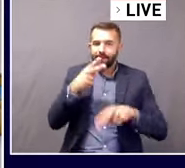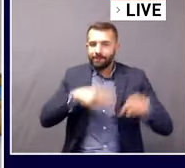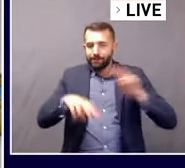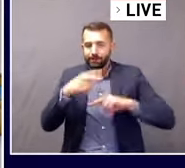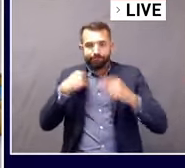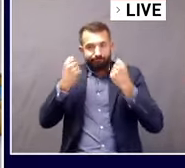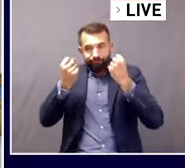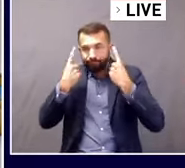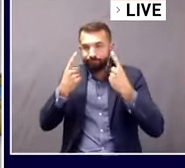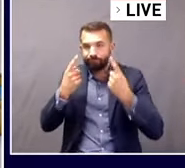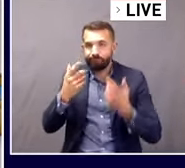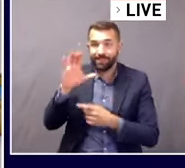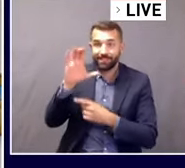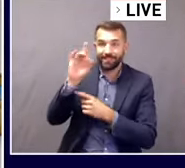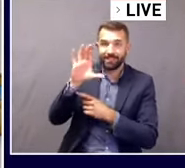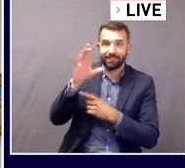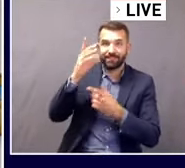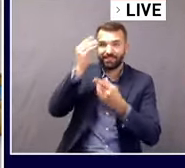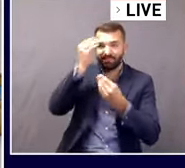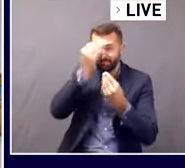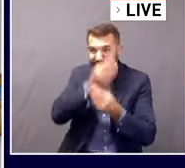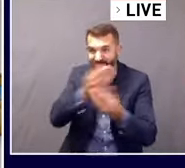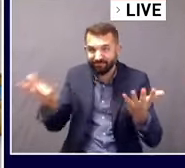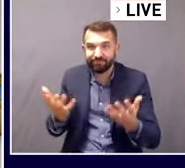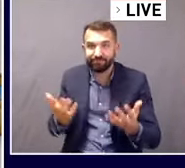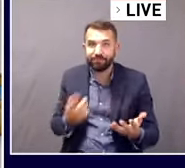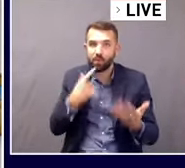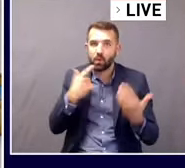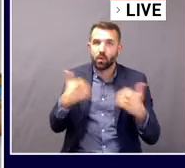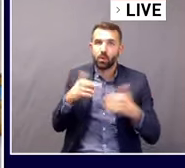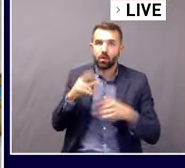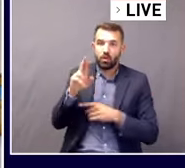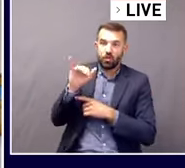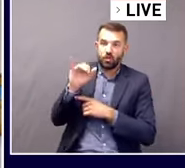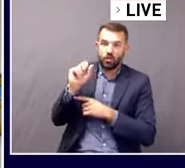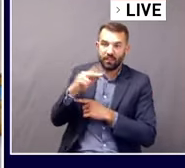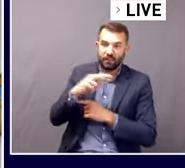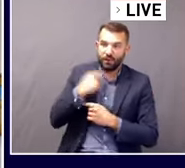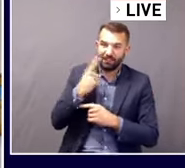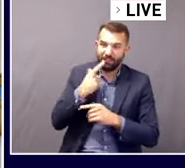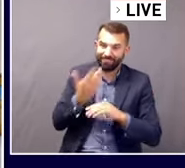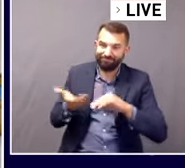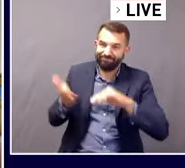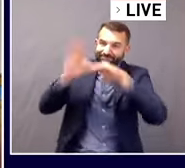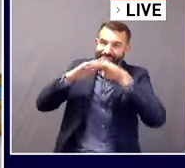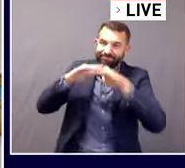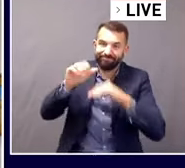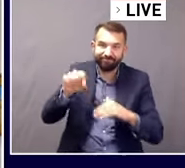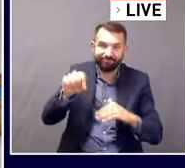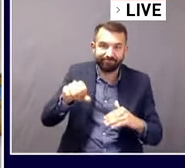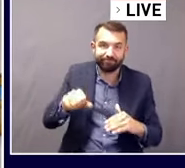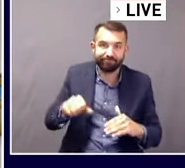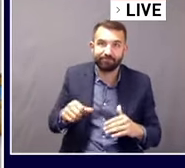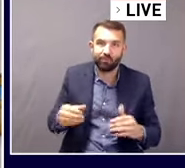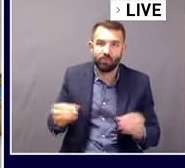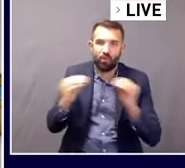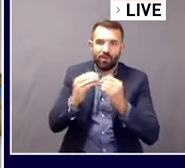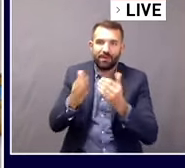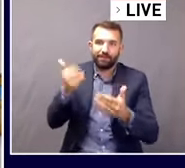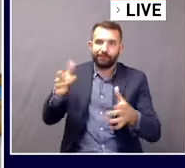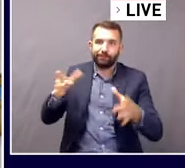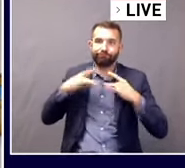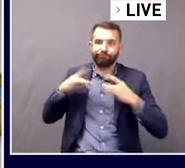you noted of just how much higher the risk is from indoor activities like dining. At this stage,